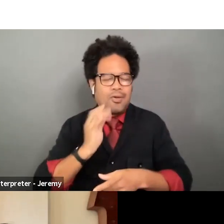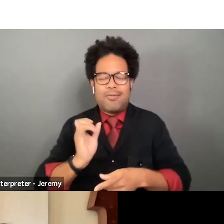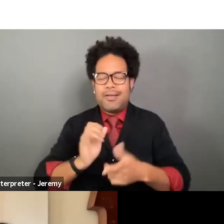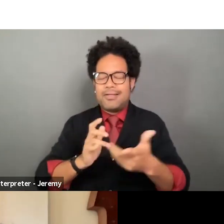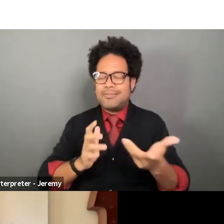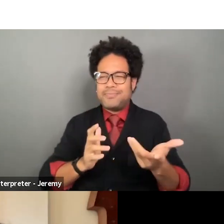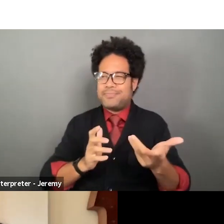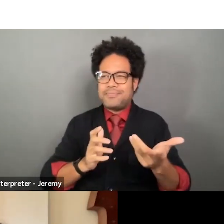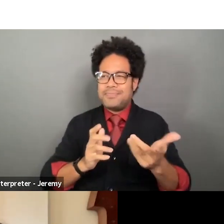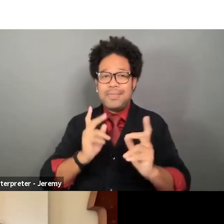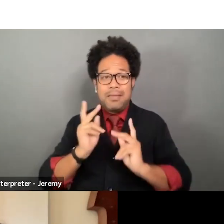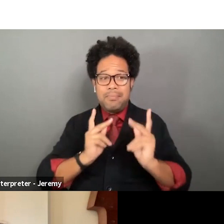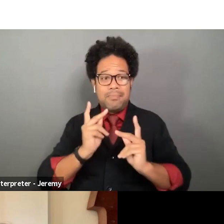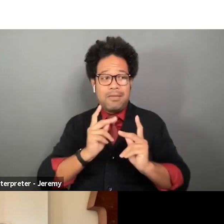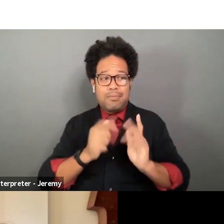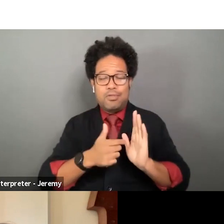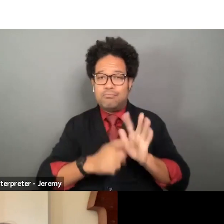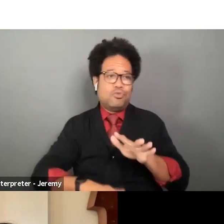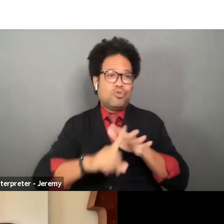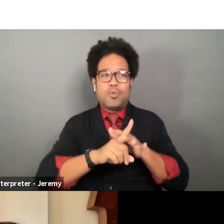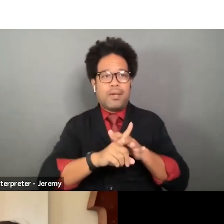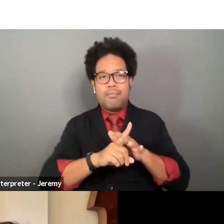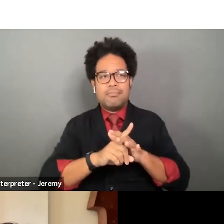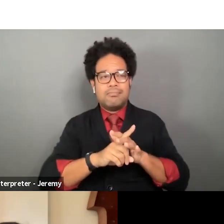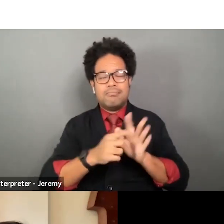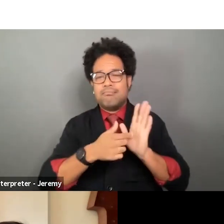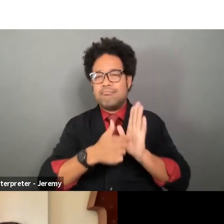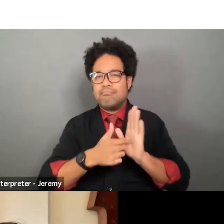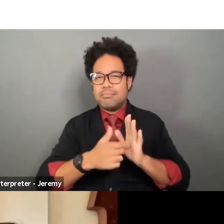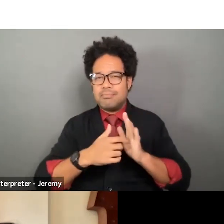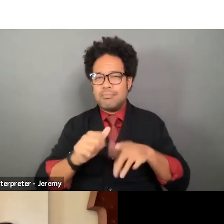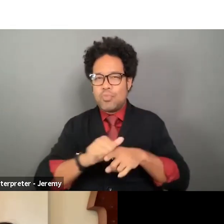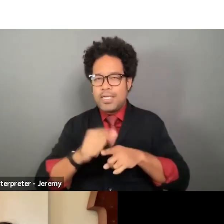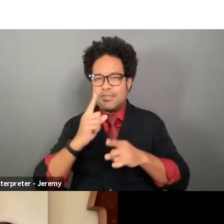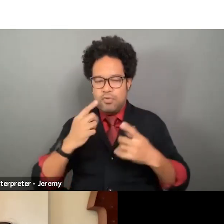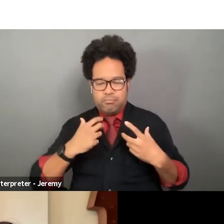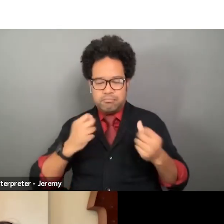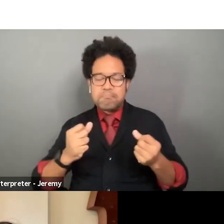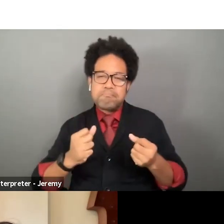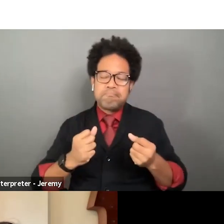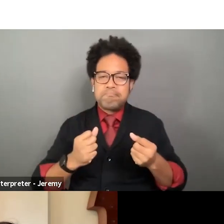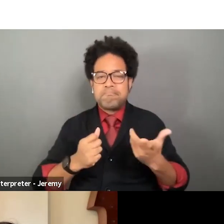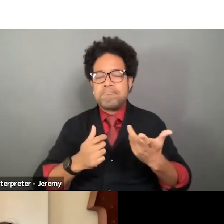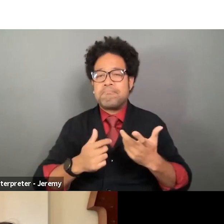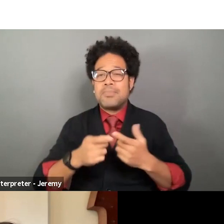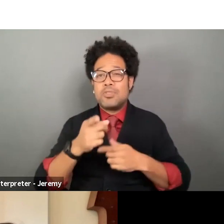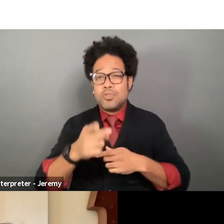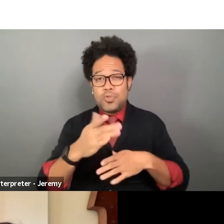know, embodied practices for rejuvenation. So you have shared